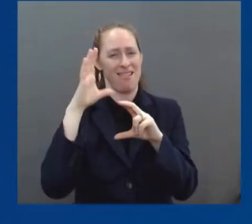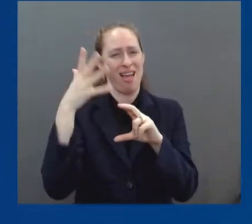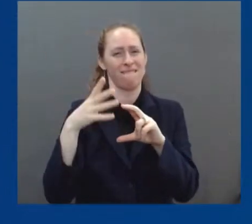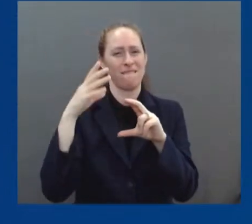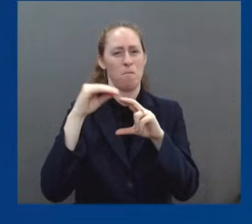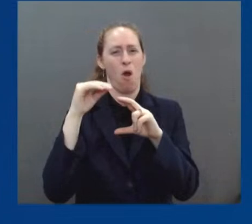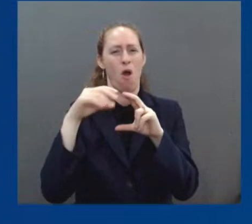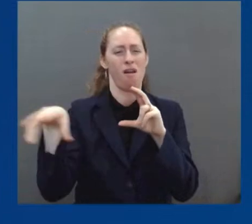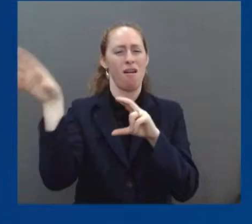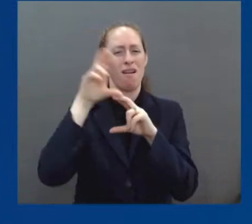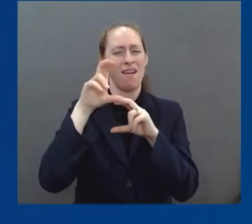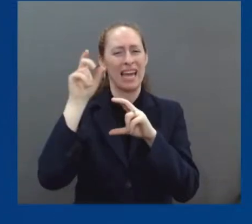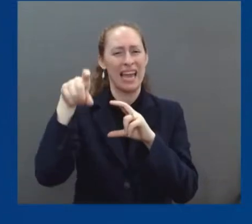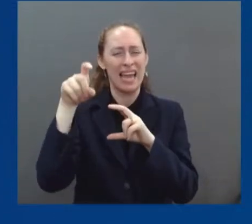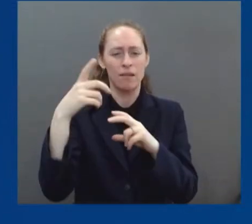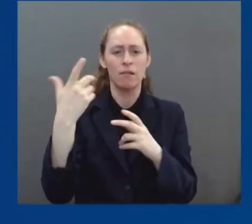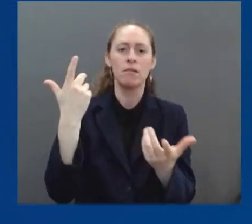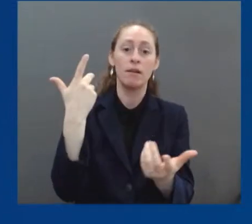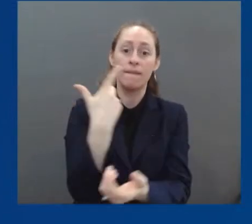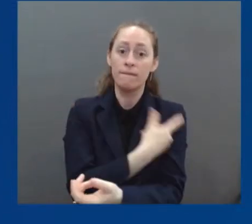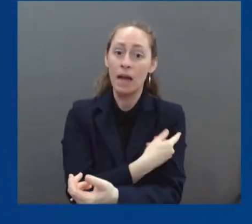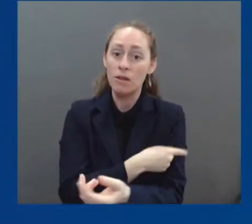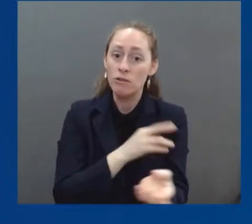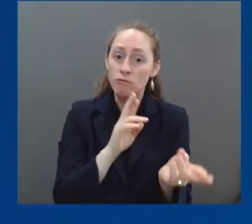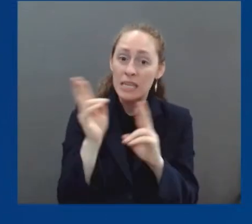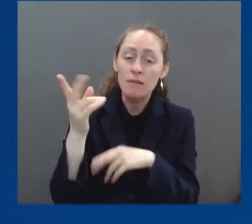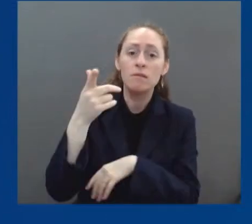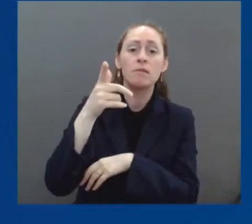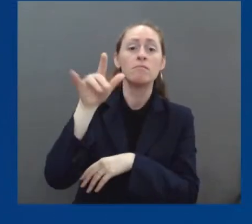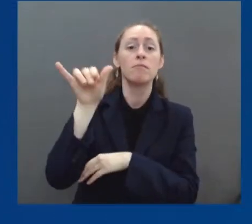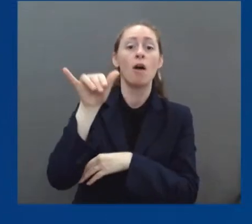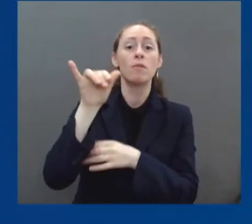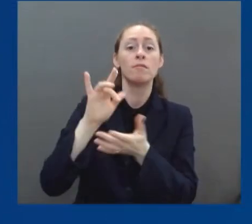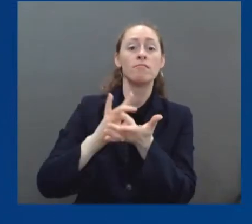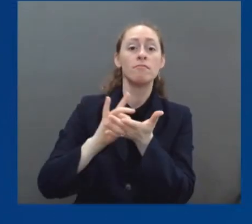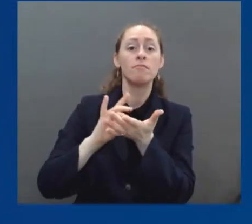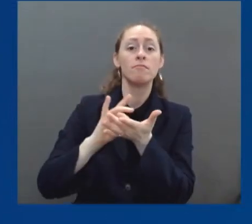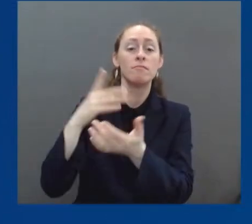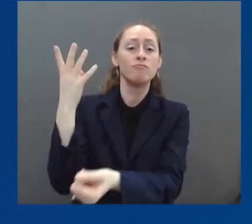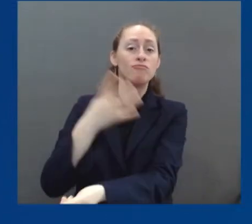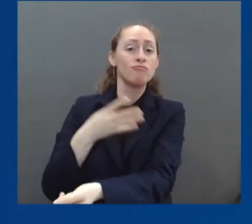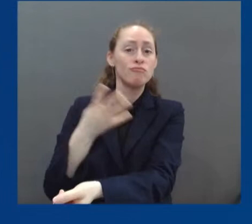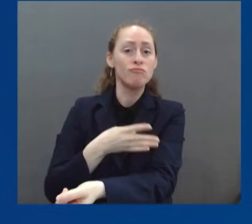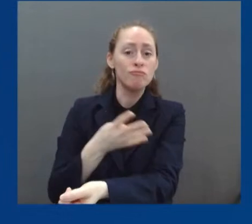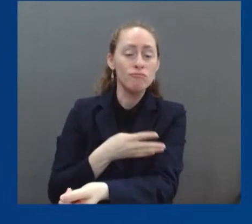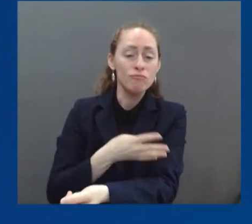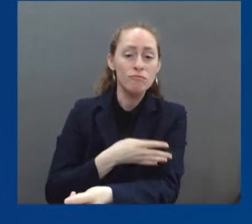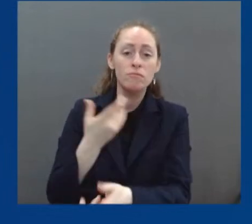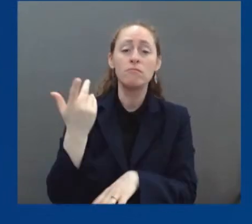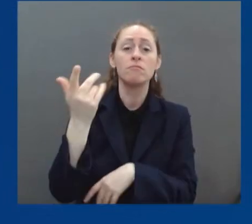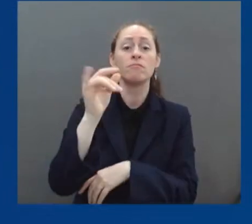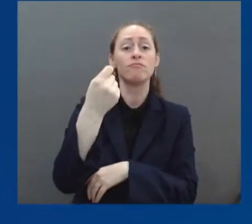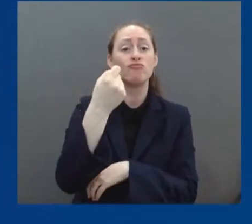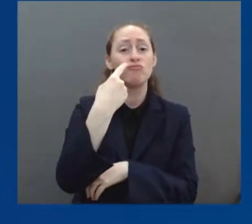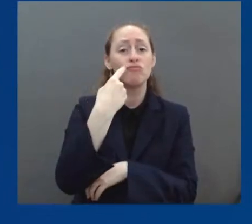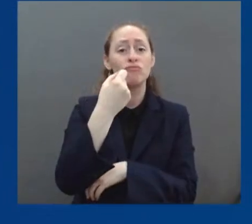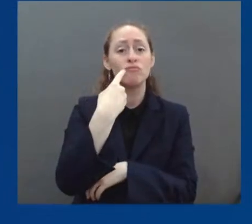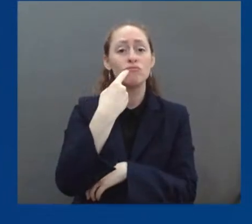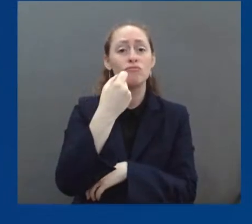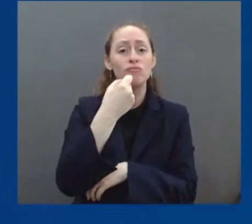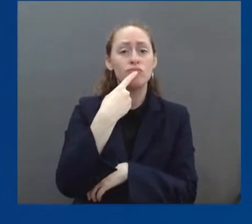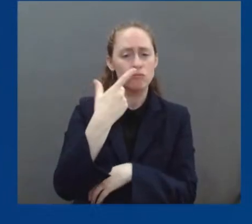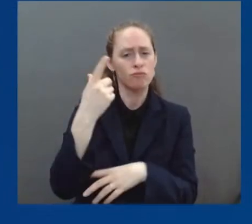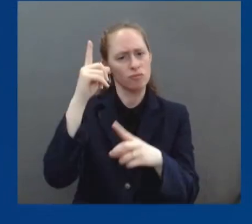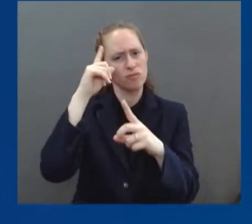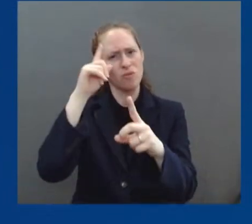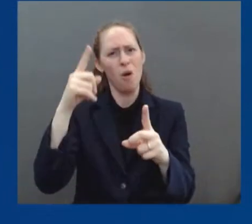and antiviral pills, to provide protection for the immunocompromised, and to sustain our